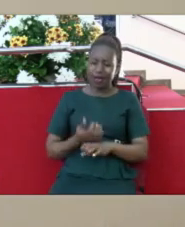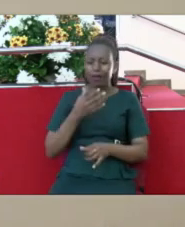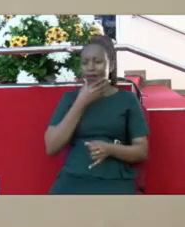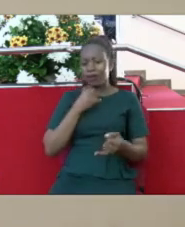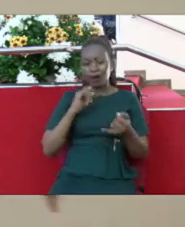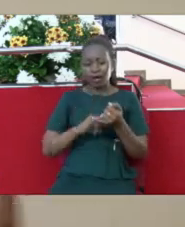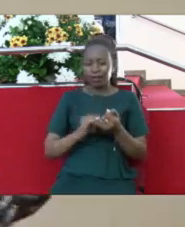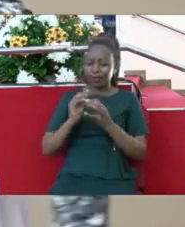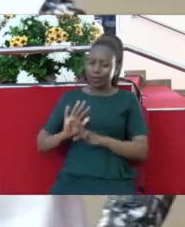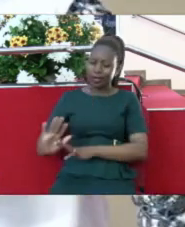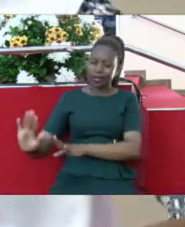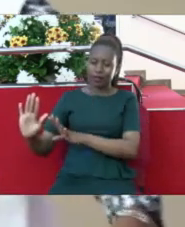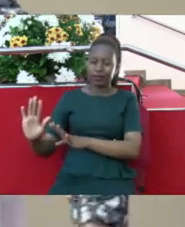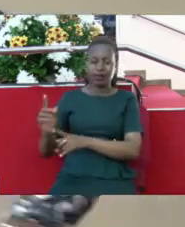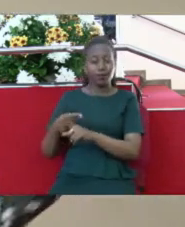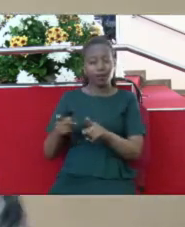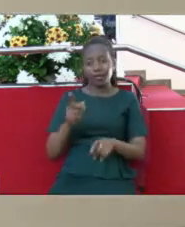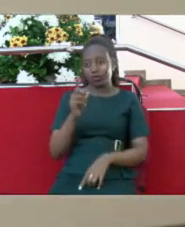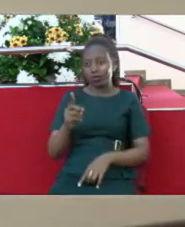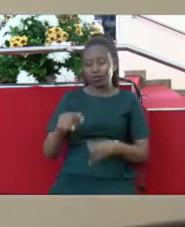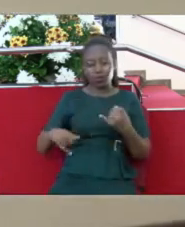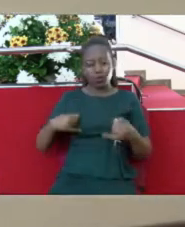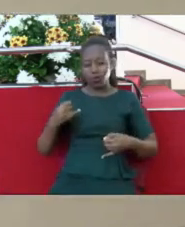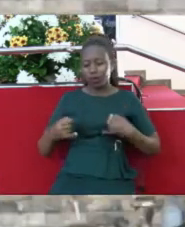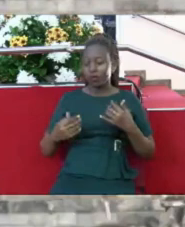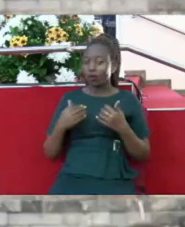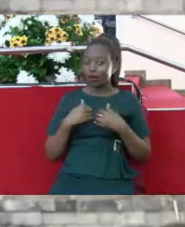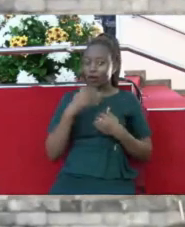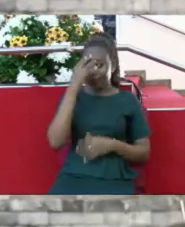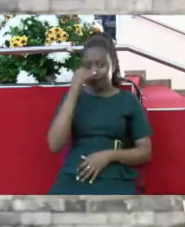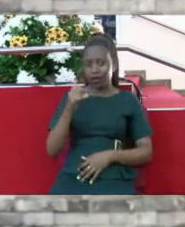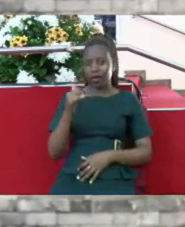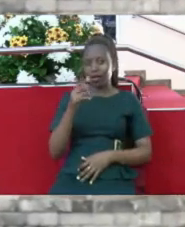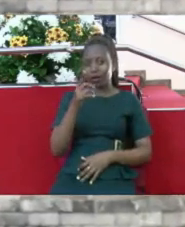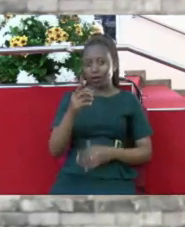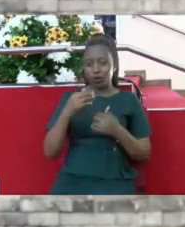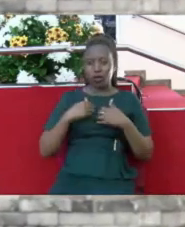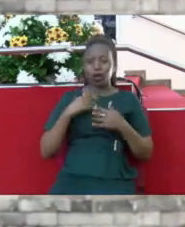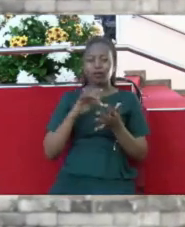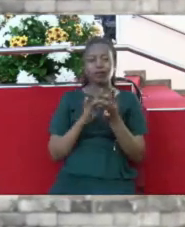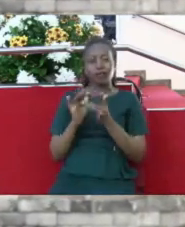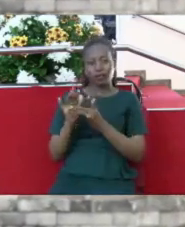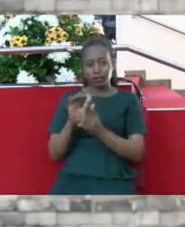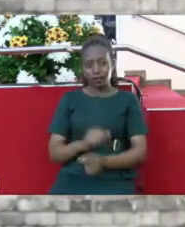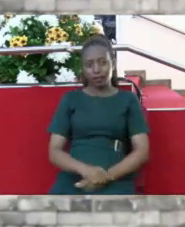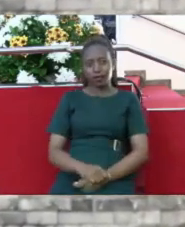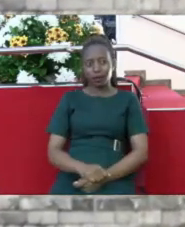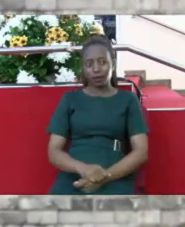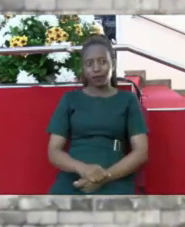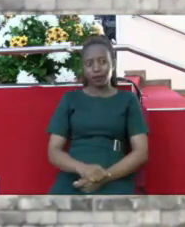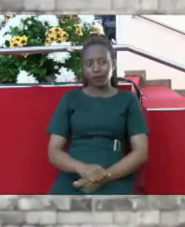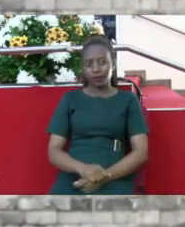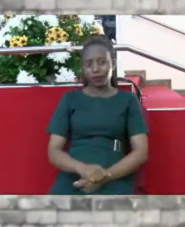of the Lord not because you're happy about the situation but because you have Jesus. Pengine una karo, pengine bwana wako amekuacha lakini una furaha kwa sababu ya